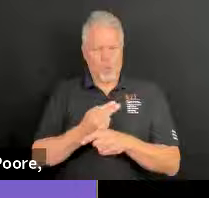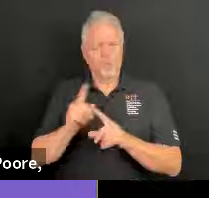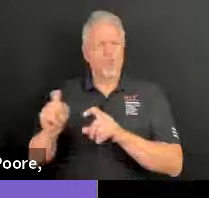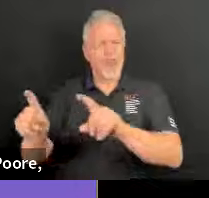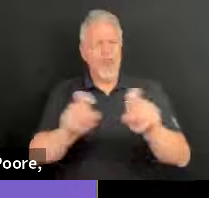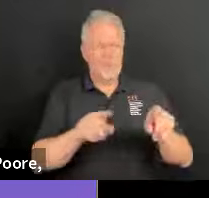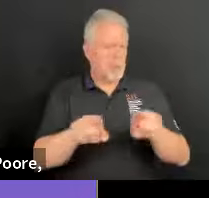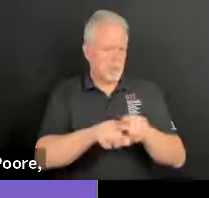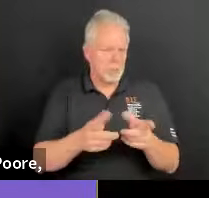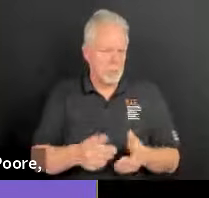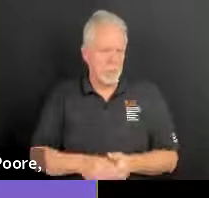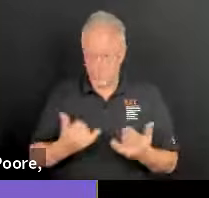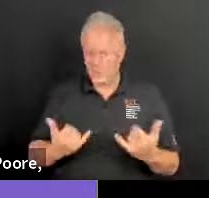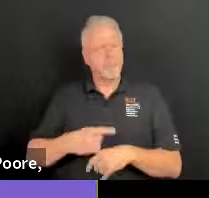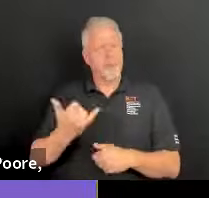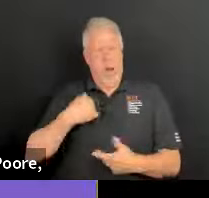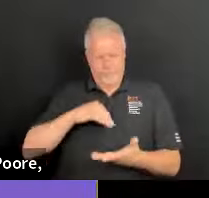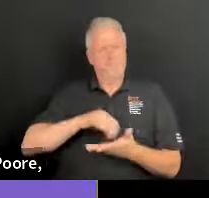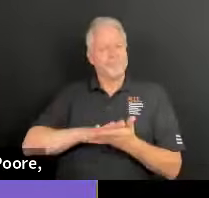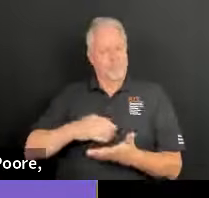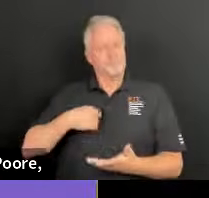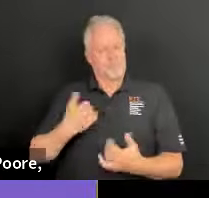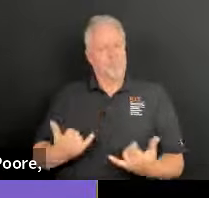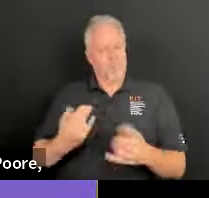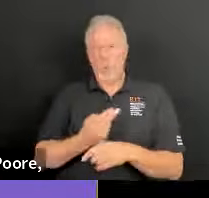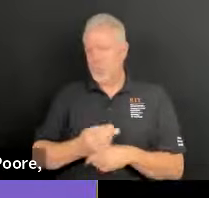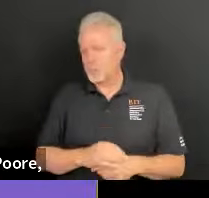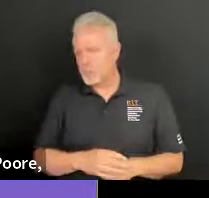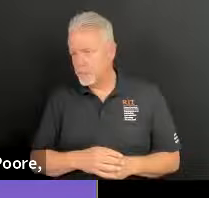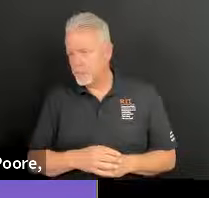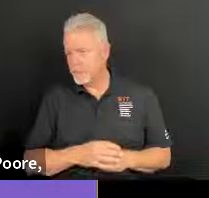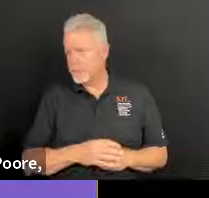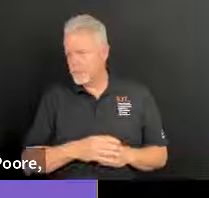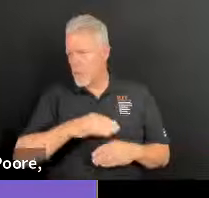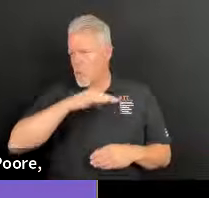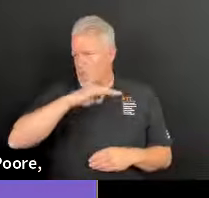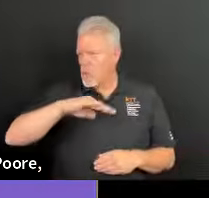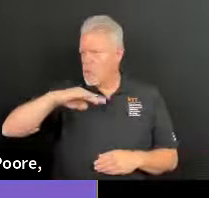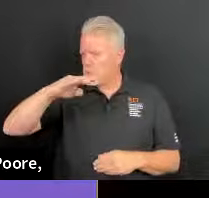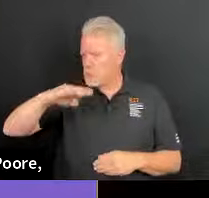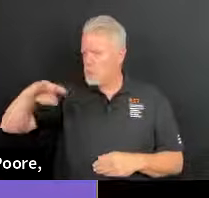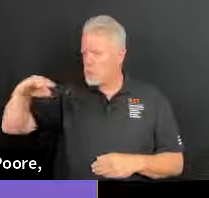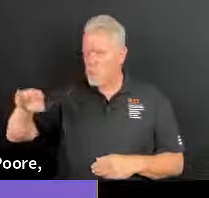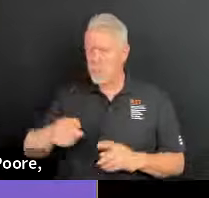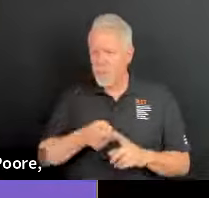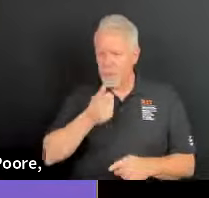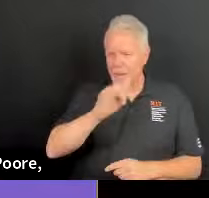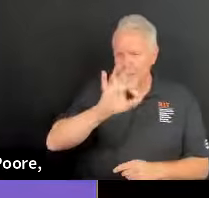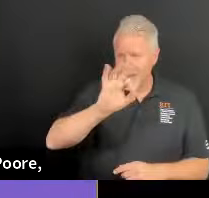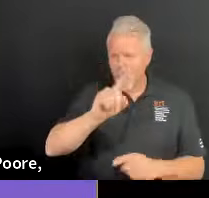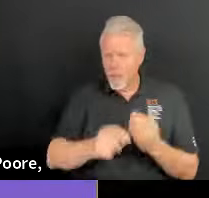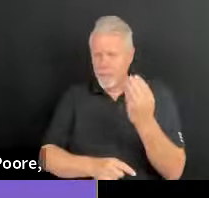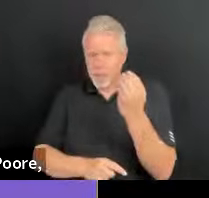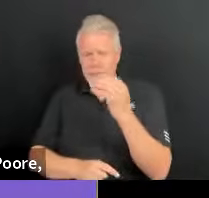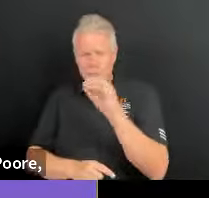Who currently uses is the question on this survey, and now is documented. You can